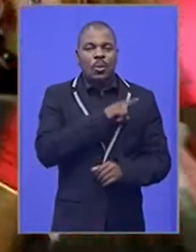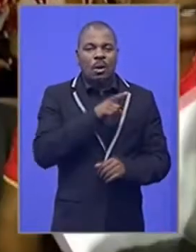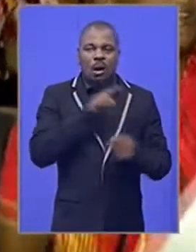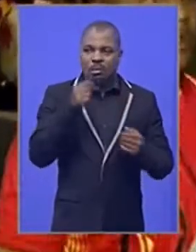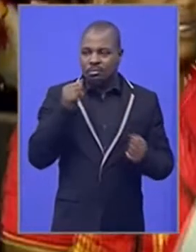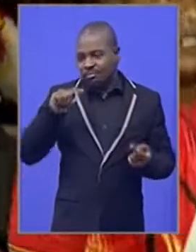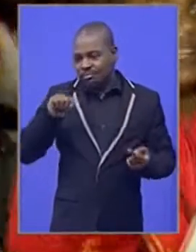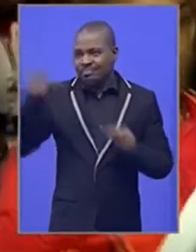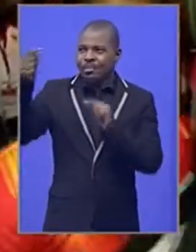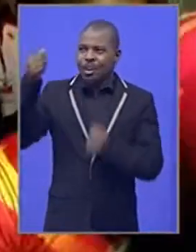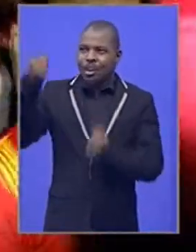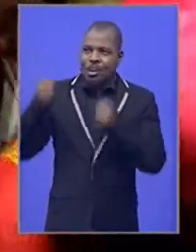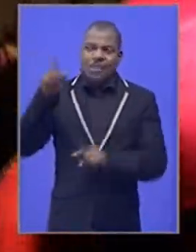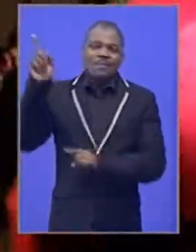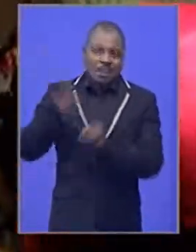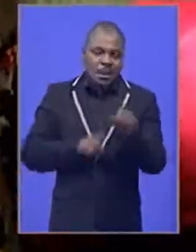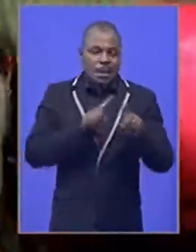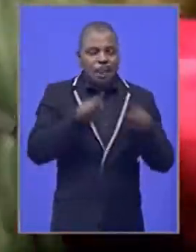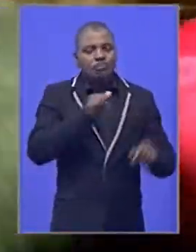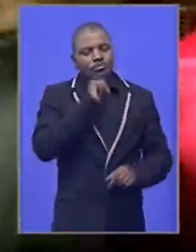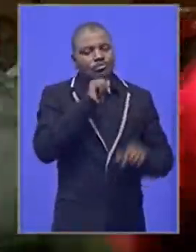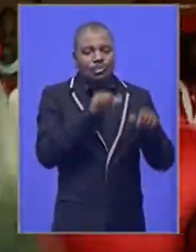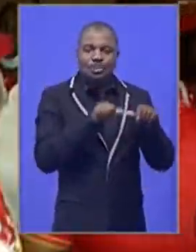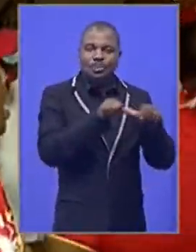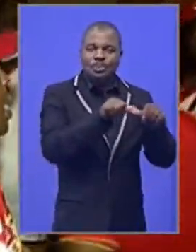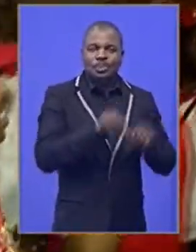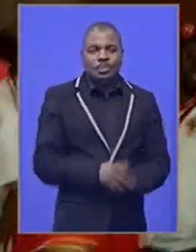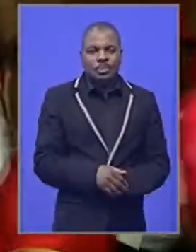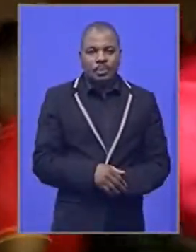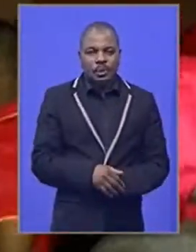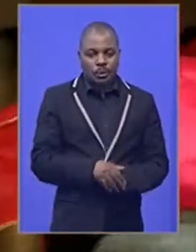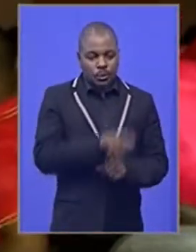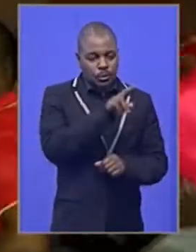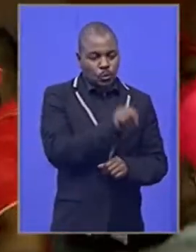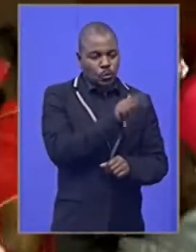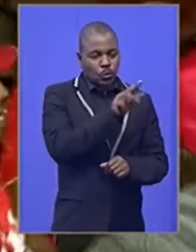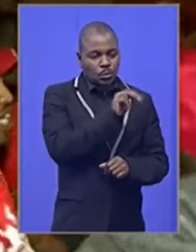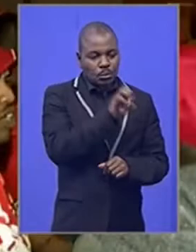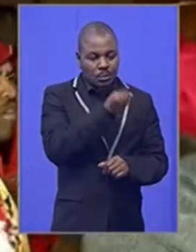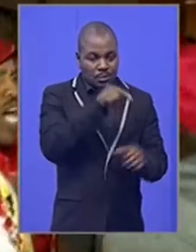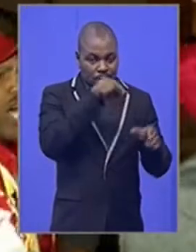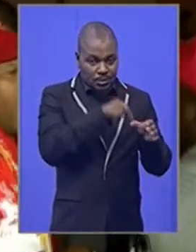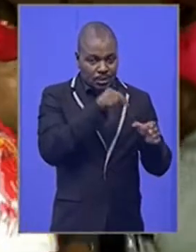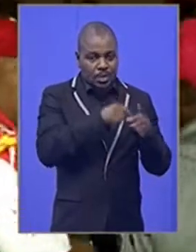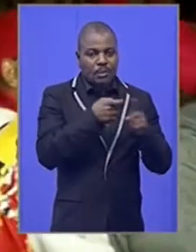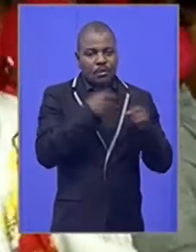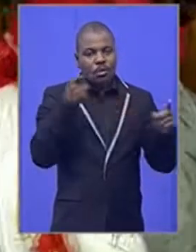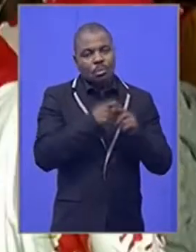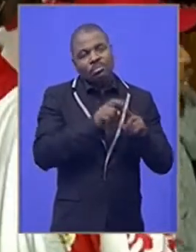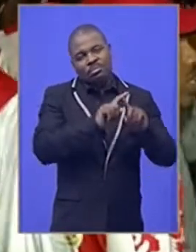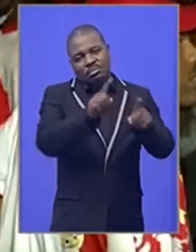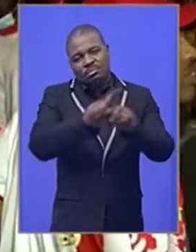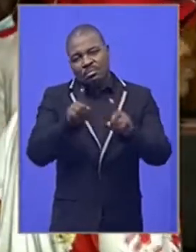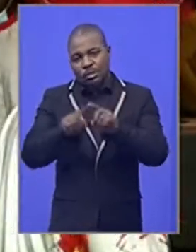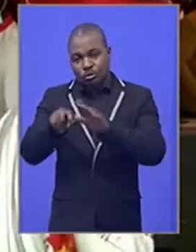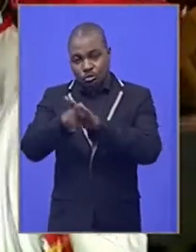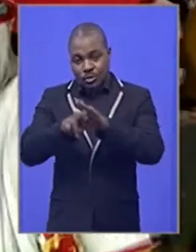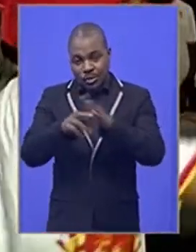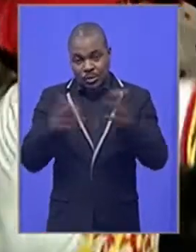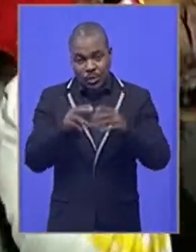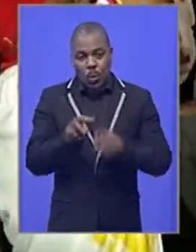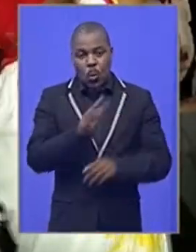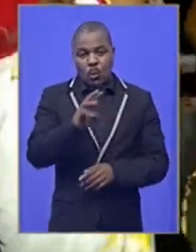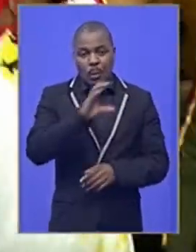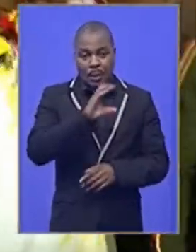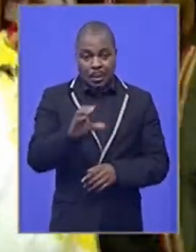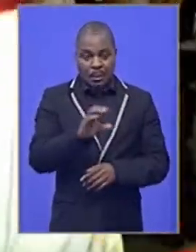seo pele ga kgorotsheko ya boipiletšo. Maloko a Numsa gape le dikemedi go tšwa dileteng tše mmalwa ka provinseng ya Western